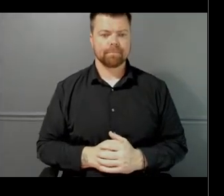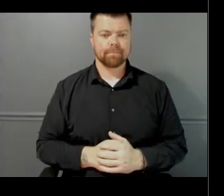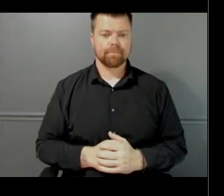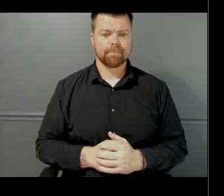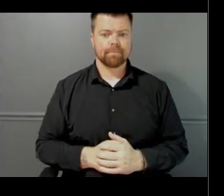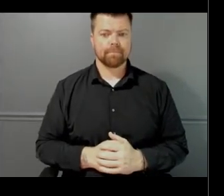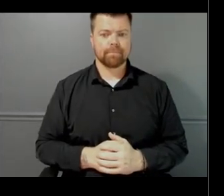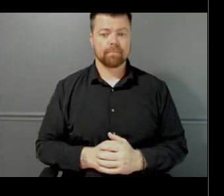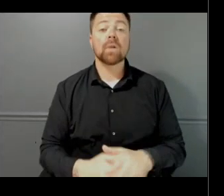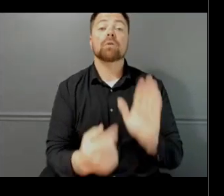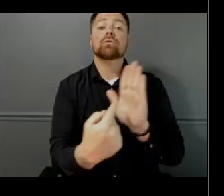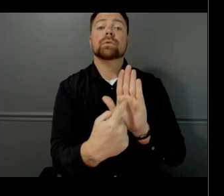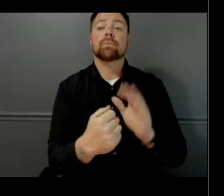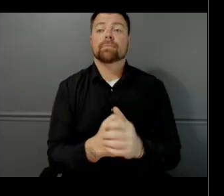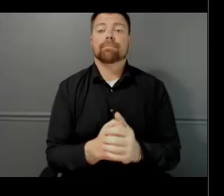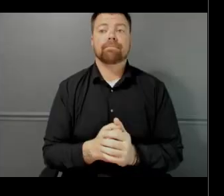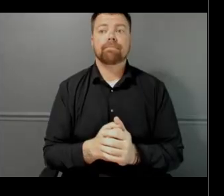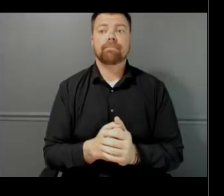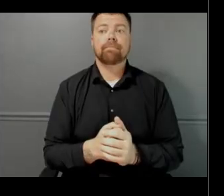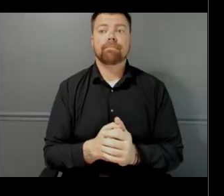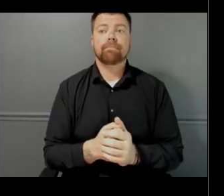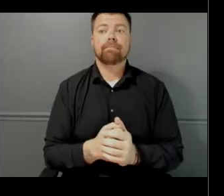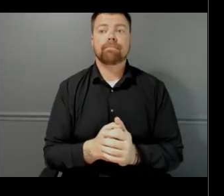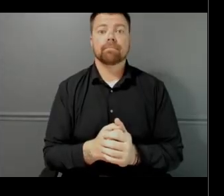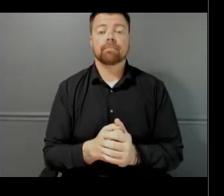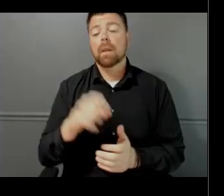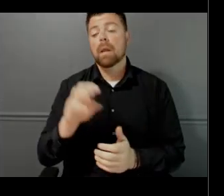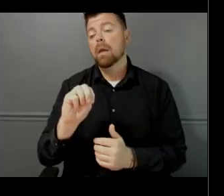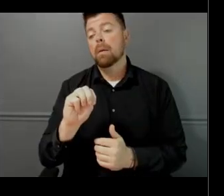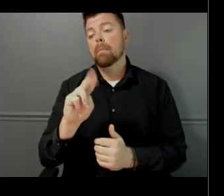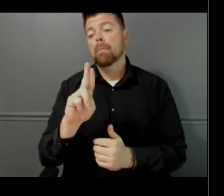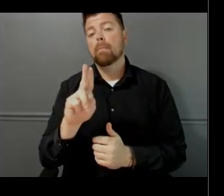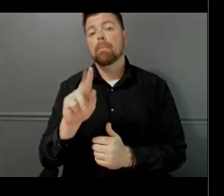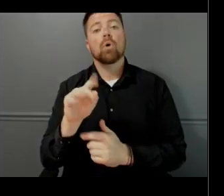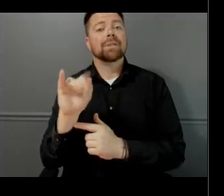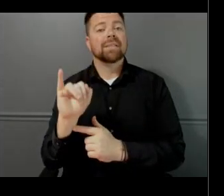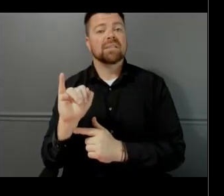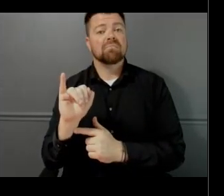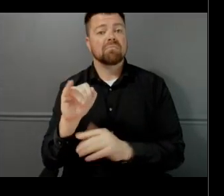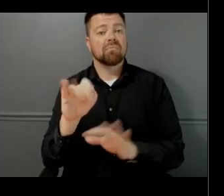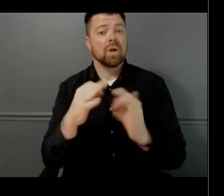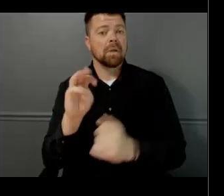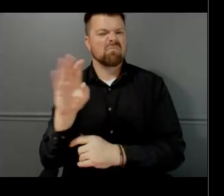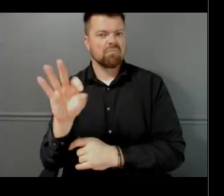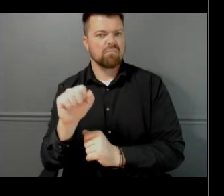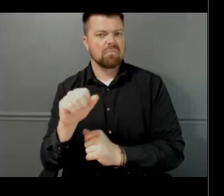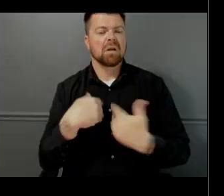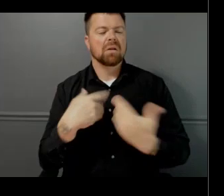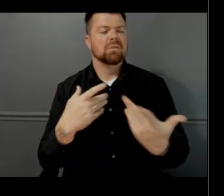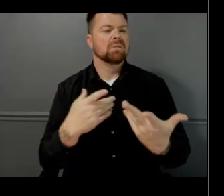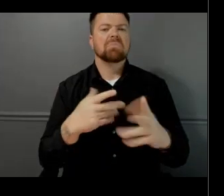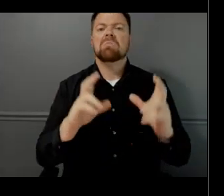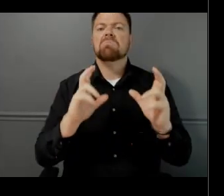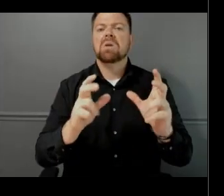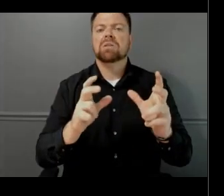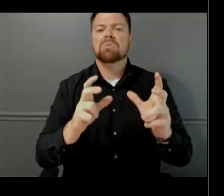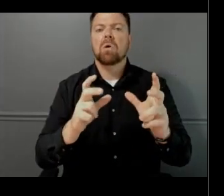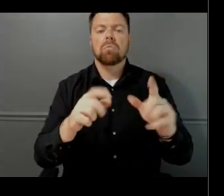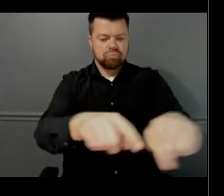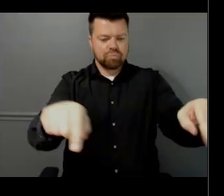For instance, a multifamily development has a basketball court on a